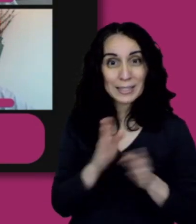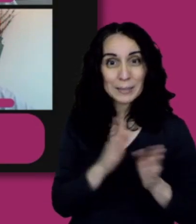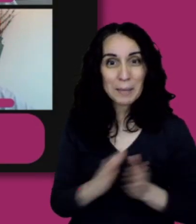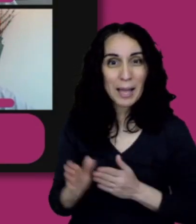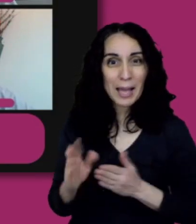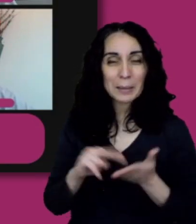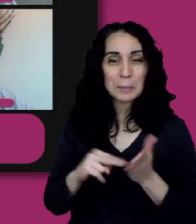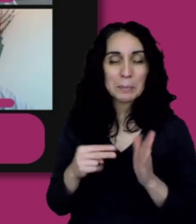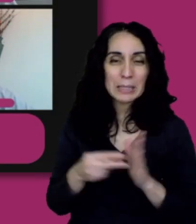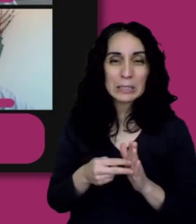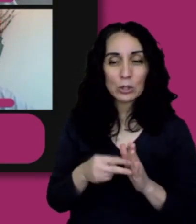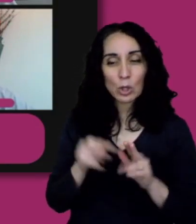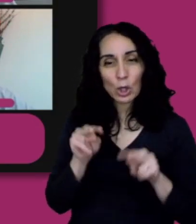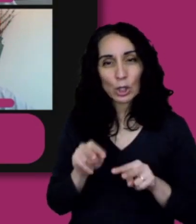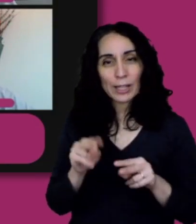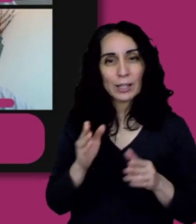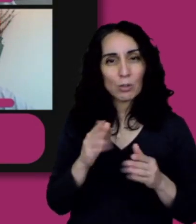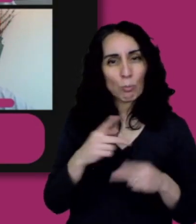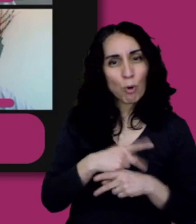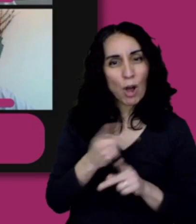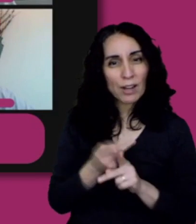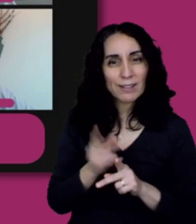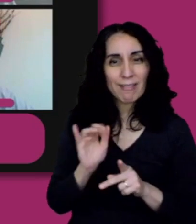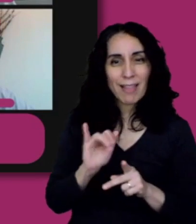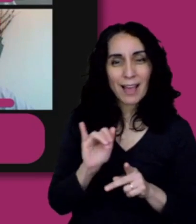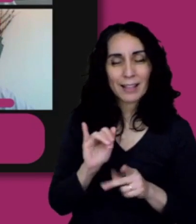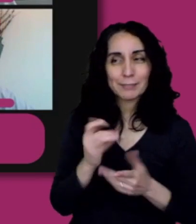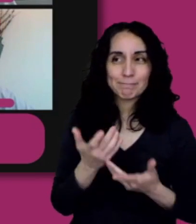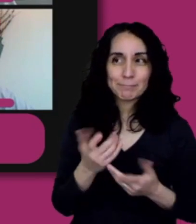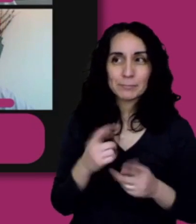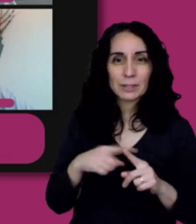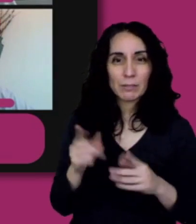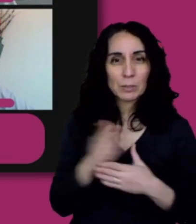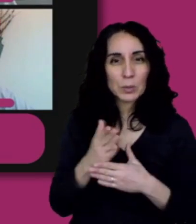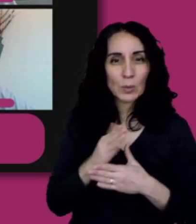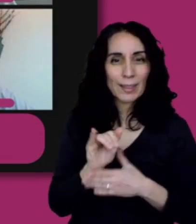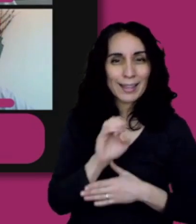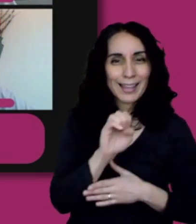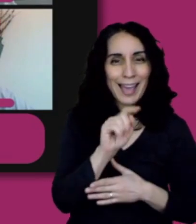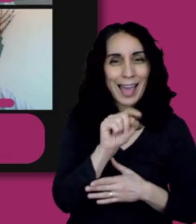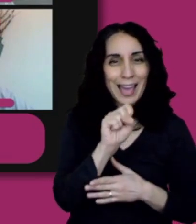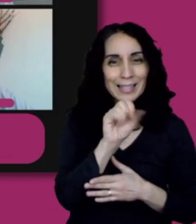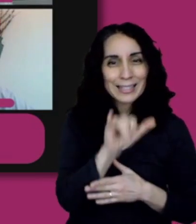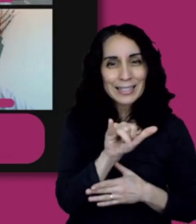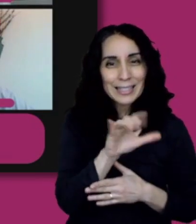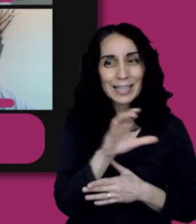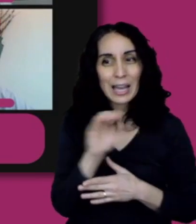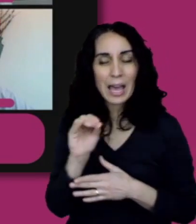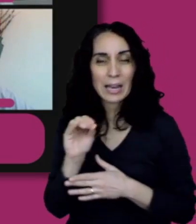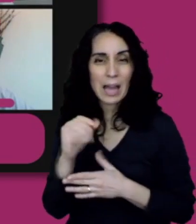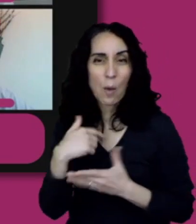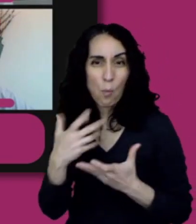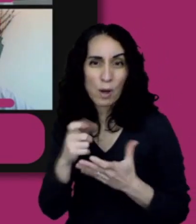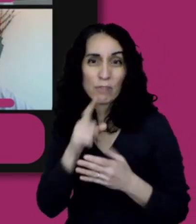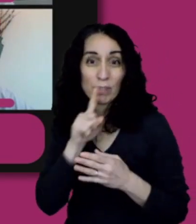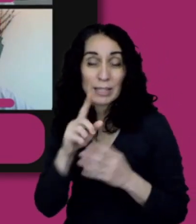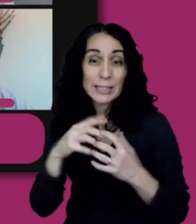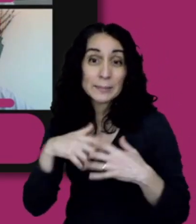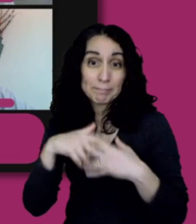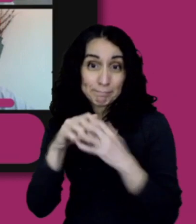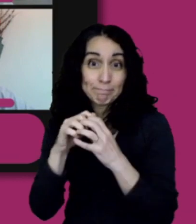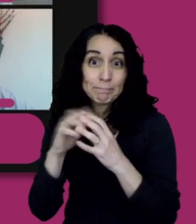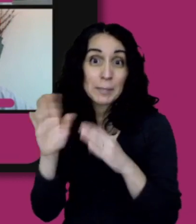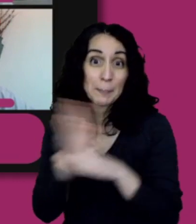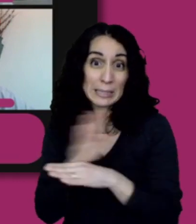difference between creating a product and selling it on, just say like Etsy, and you want to build a